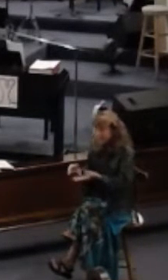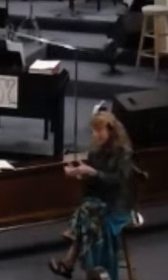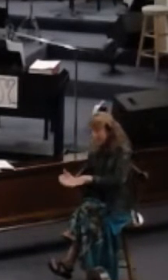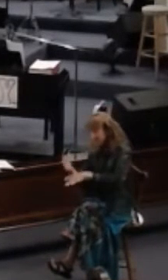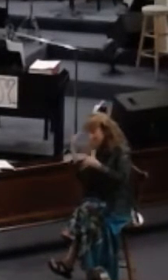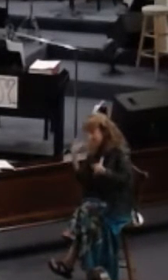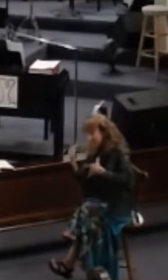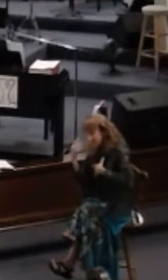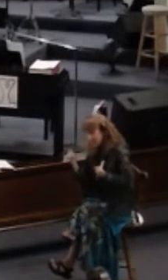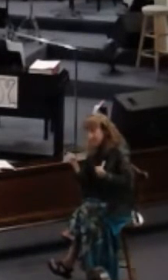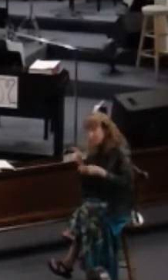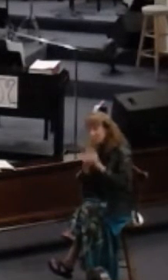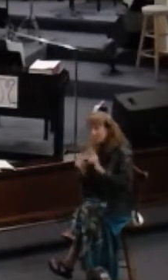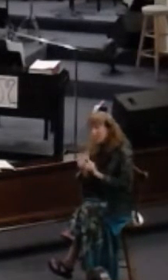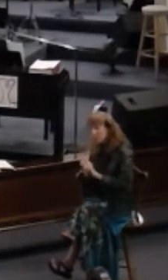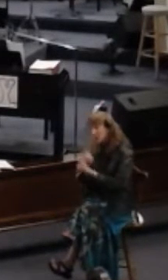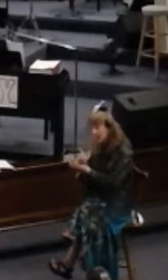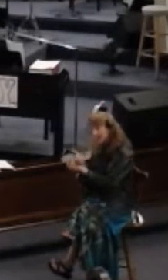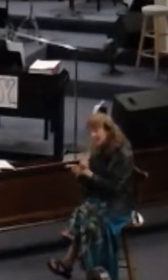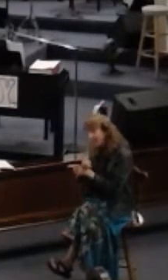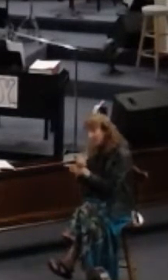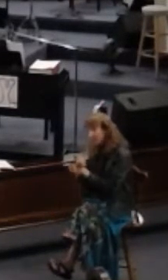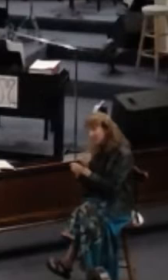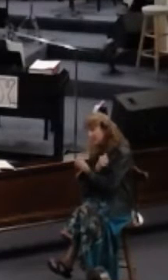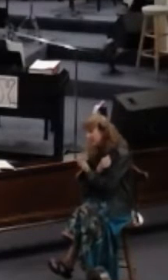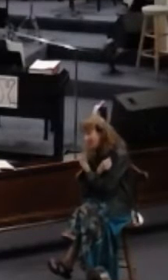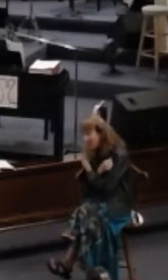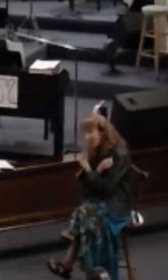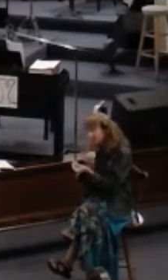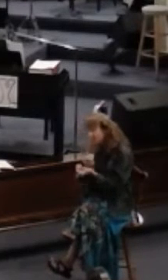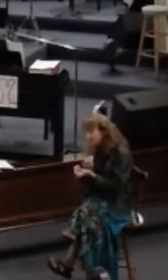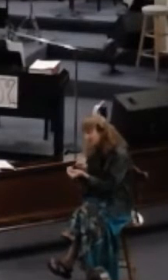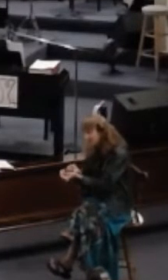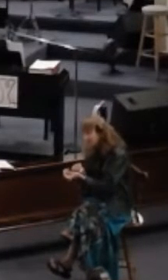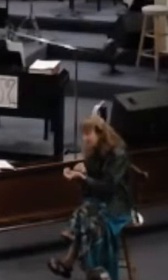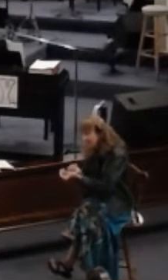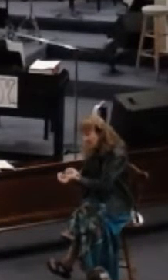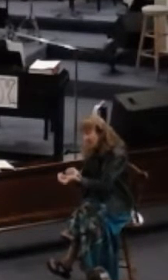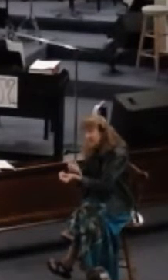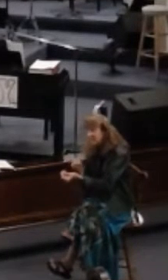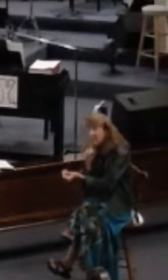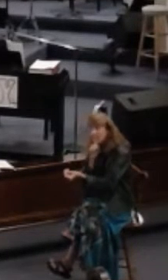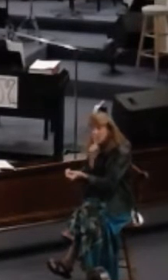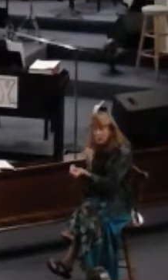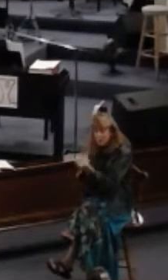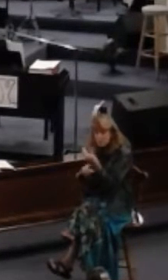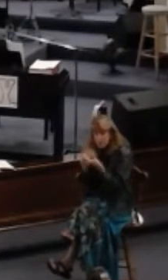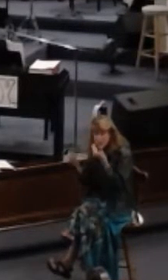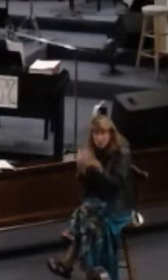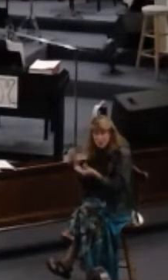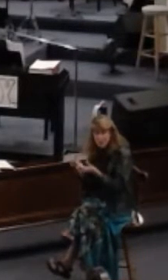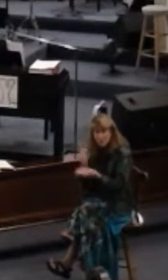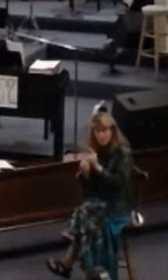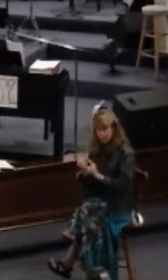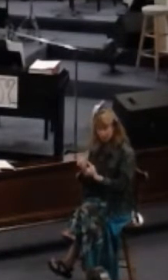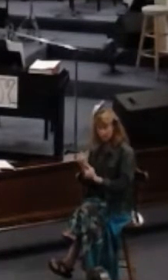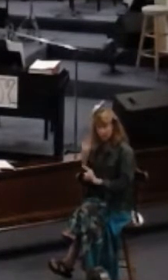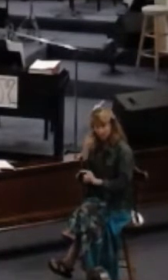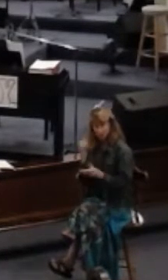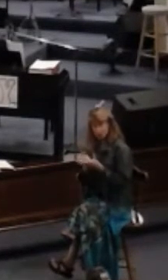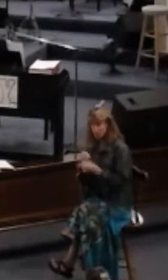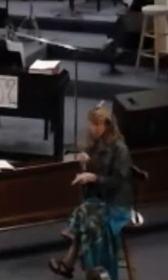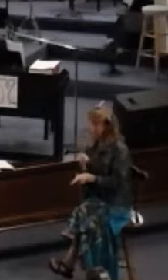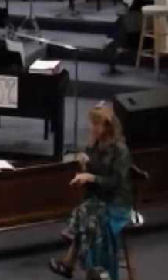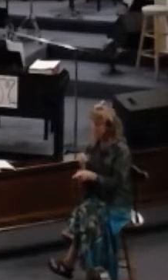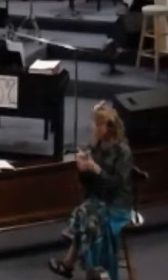fact that most stricken Christians survived didn't go unnoticed either. I mean, this surely must have produced some conversions, especially by those who